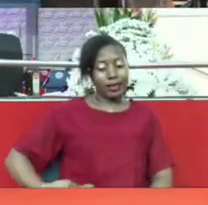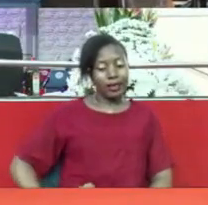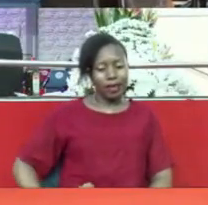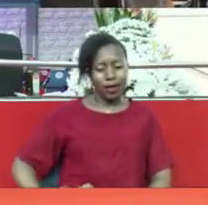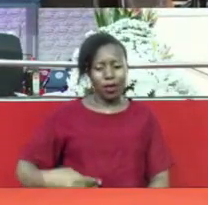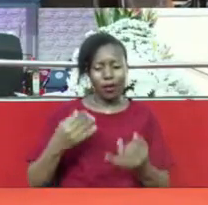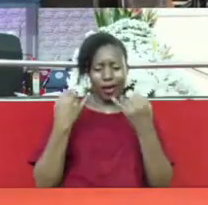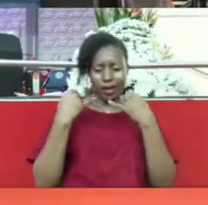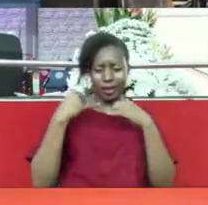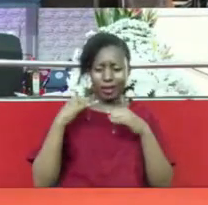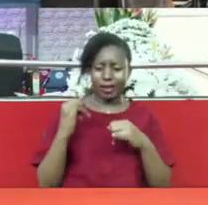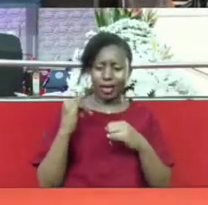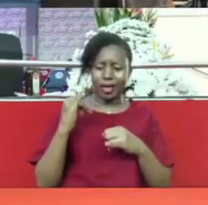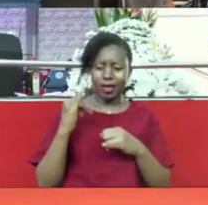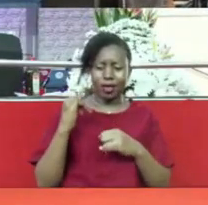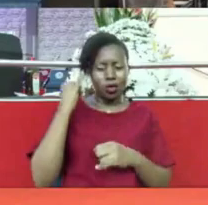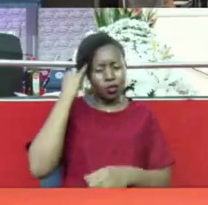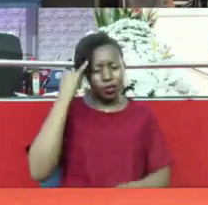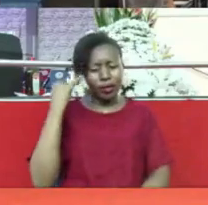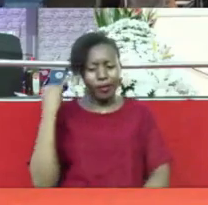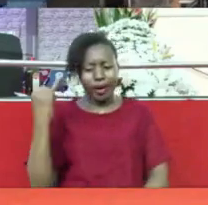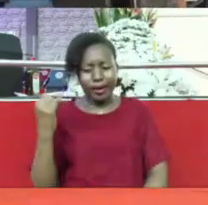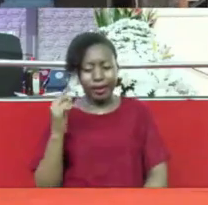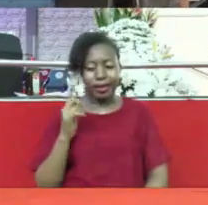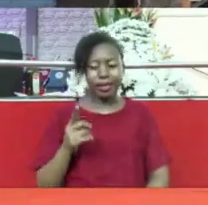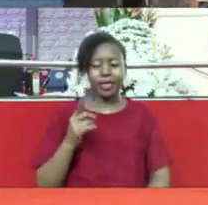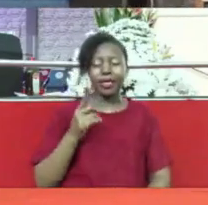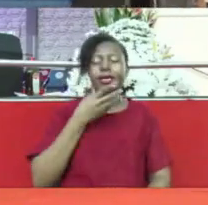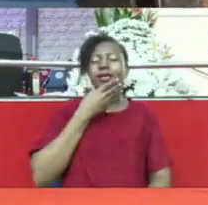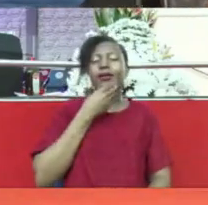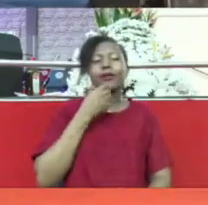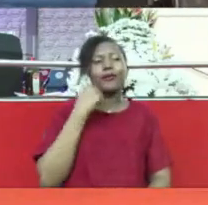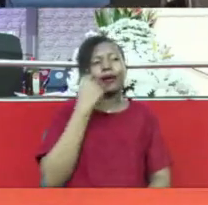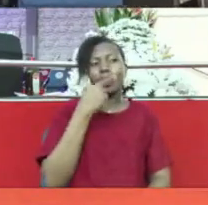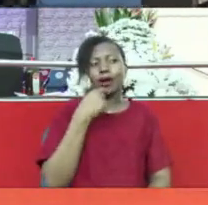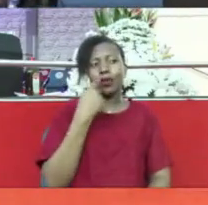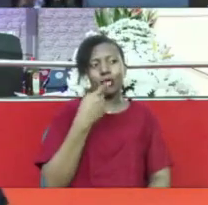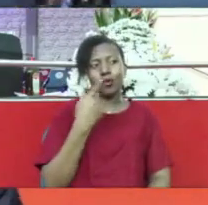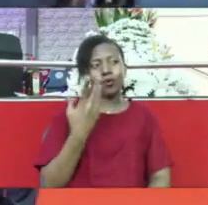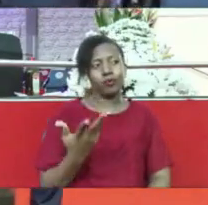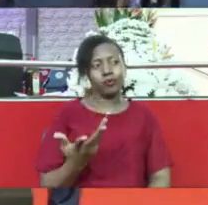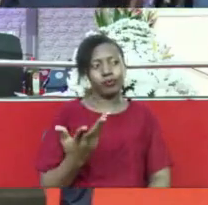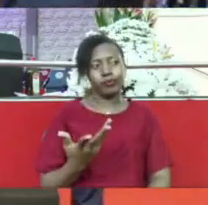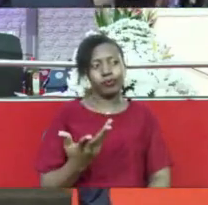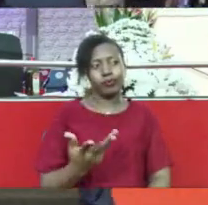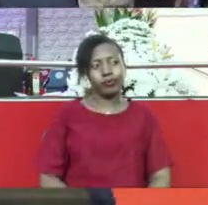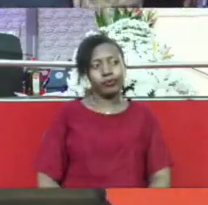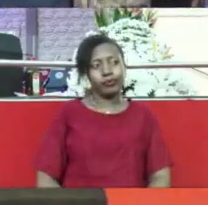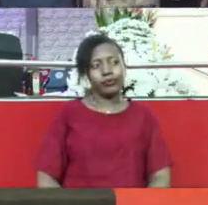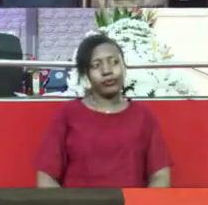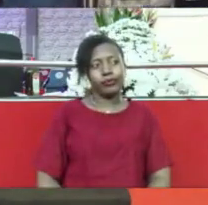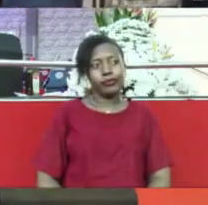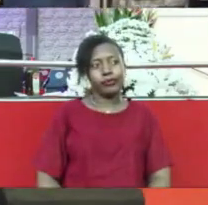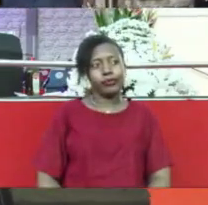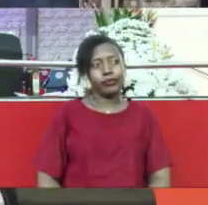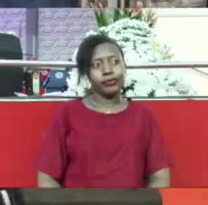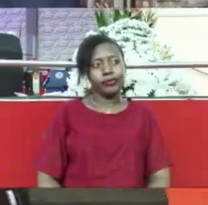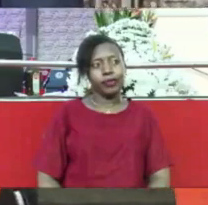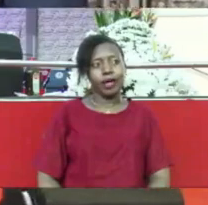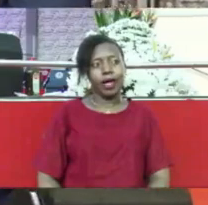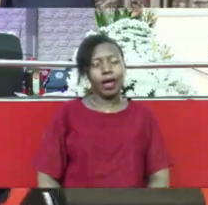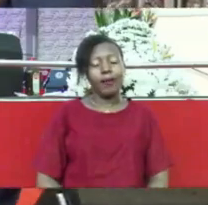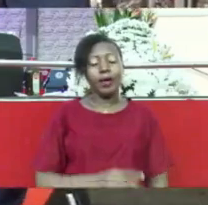man, who is he? Hiyo miaka saba Laban alitumia kumsoma Yakobo kujua huyu mtu ni nani. And he